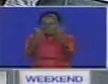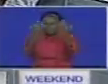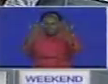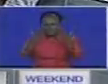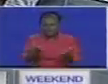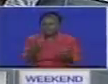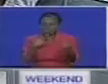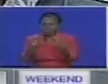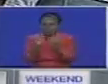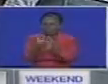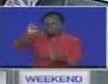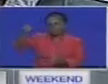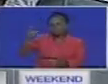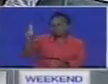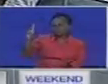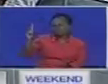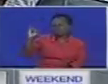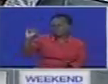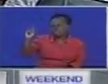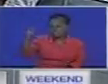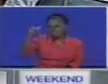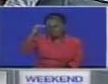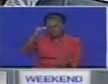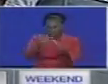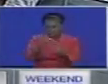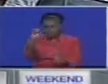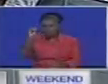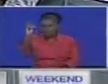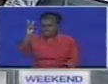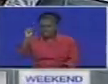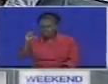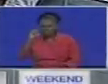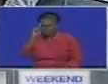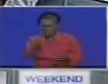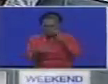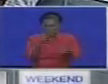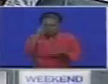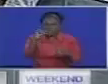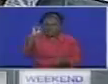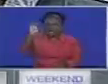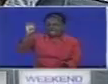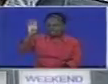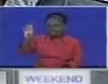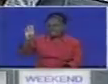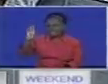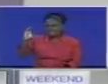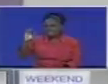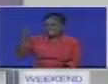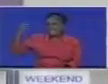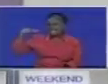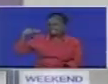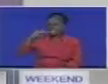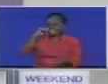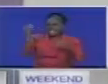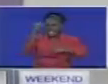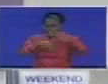to Judith for a moment, because and as we remember, ODM was very critical of the IEBC after the last election, claiming